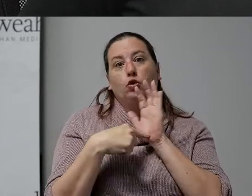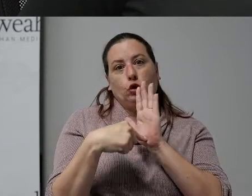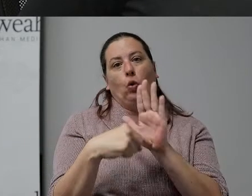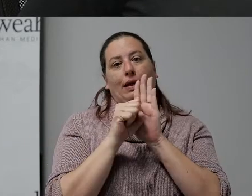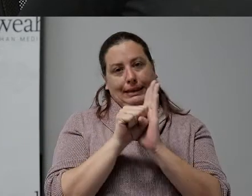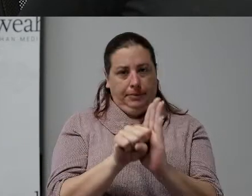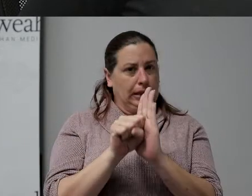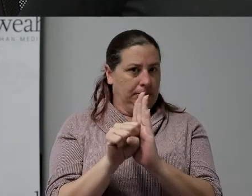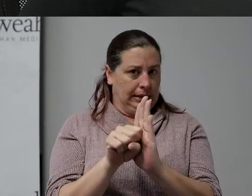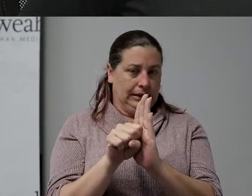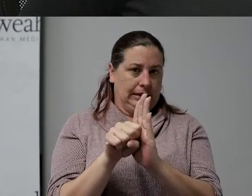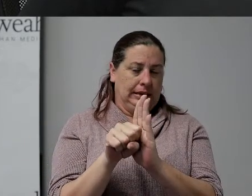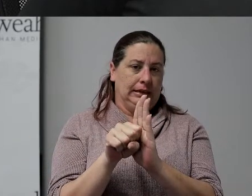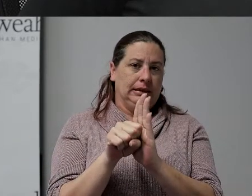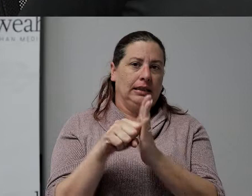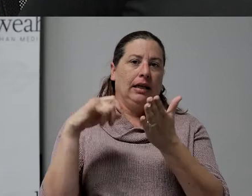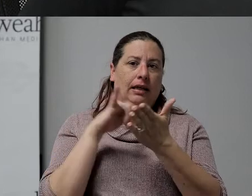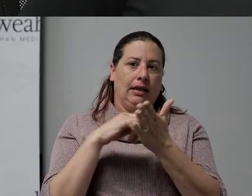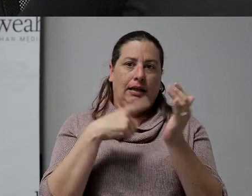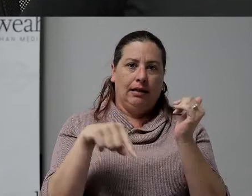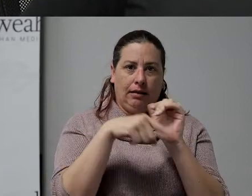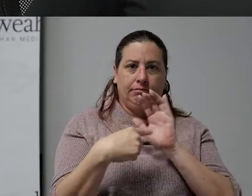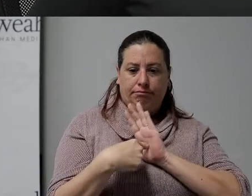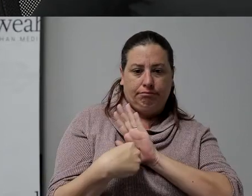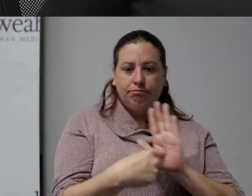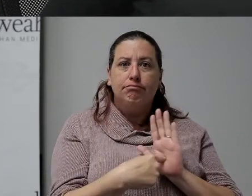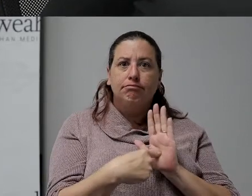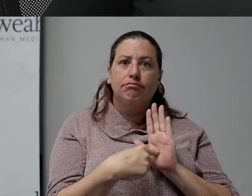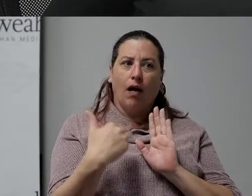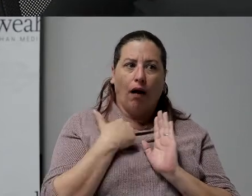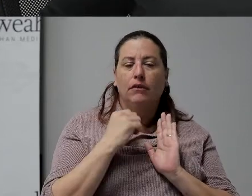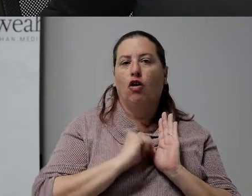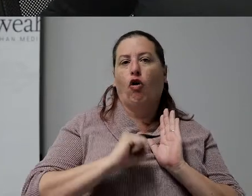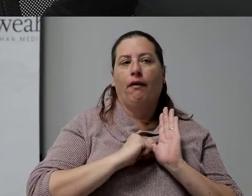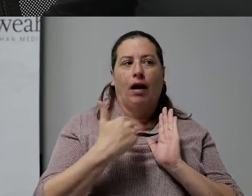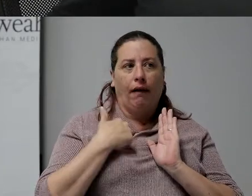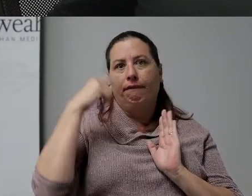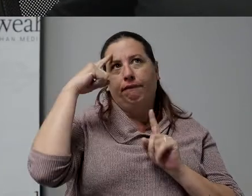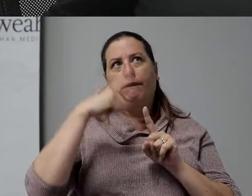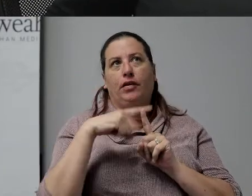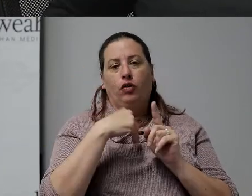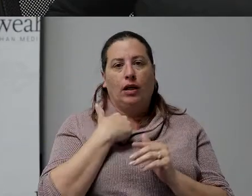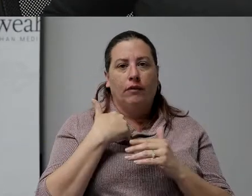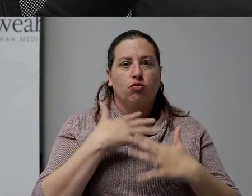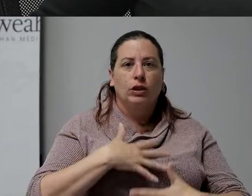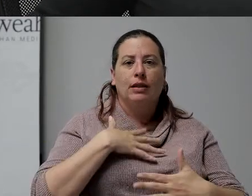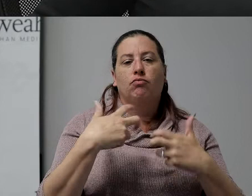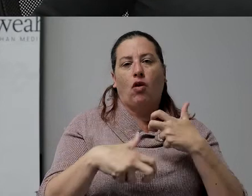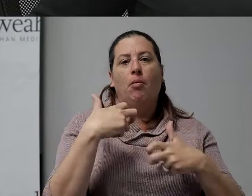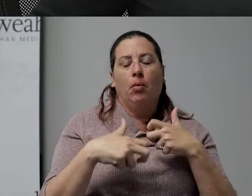that they are exhibiting signs of having the virus. So we still go through